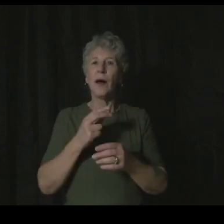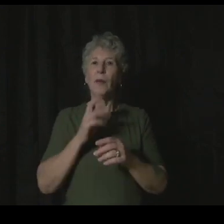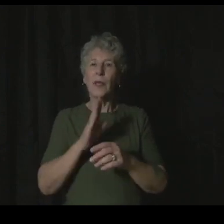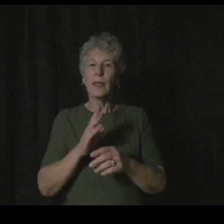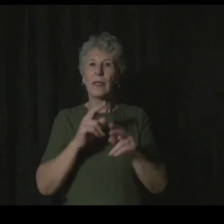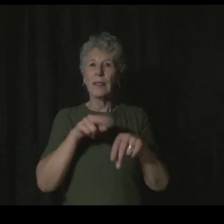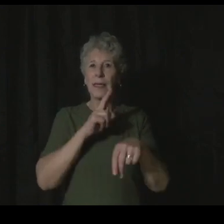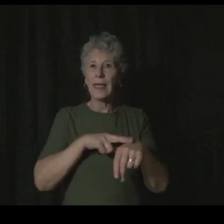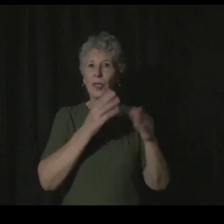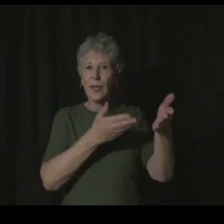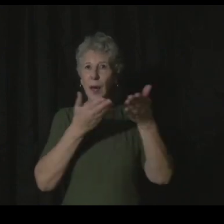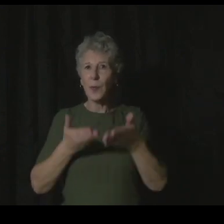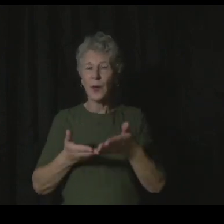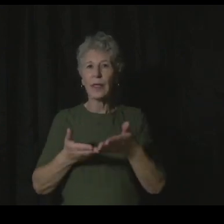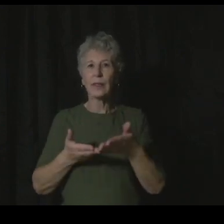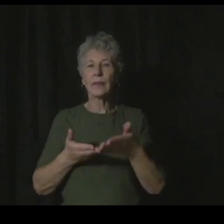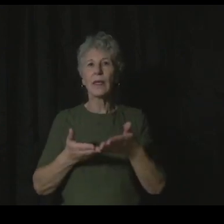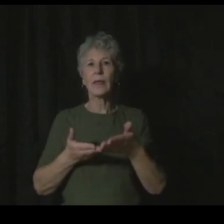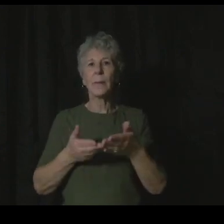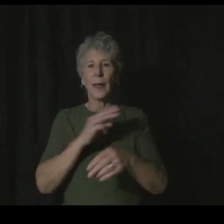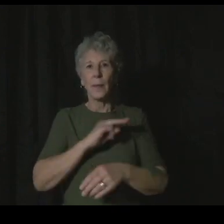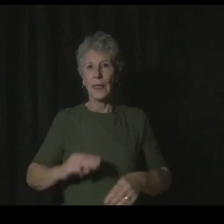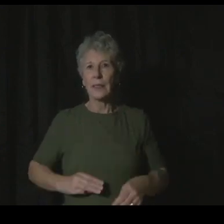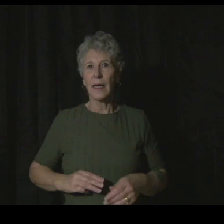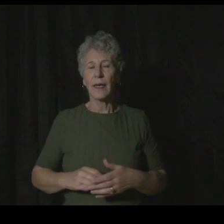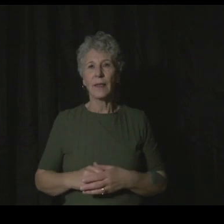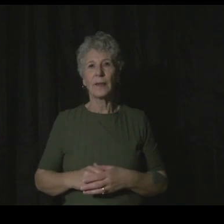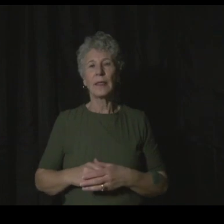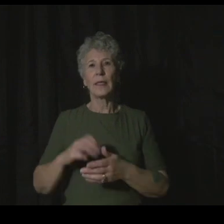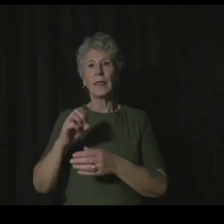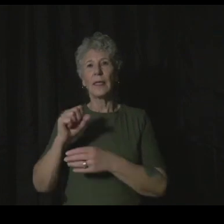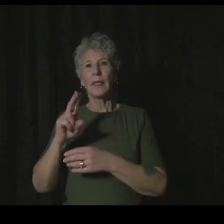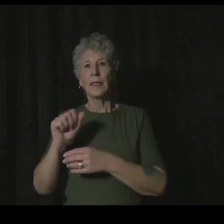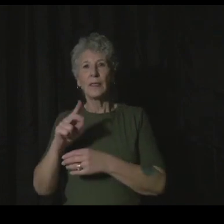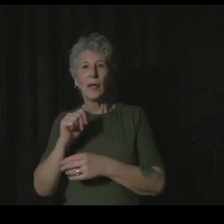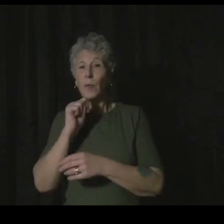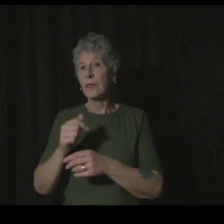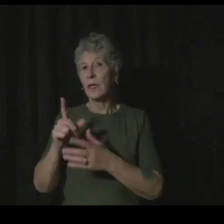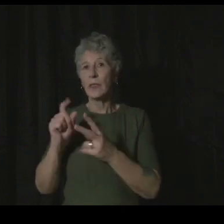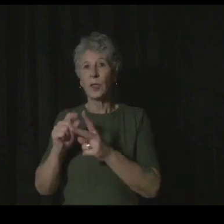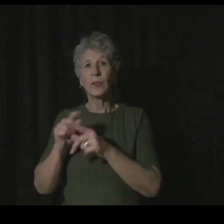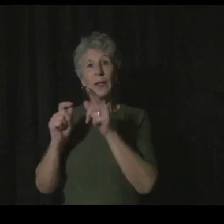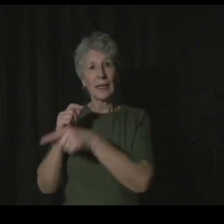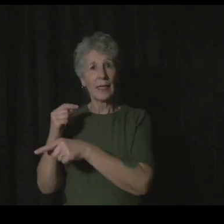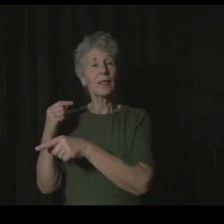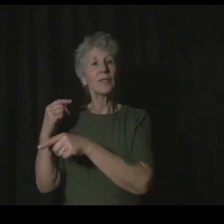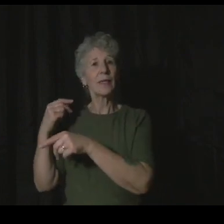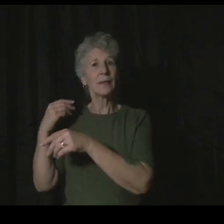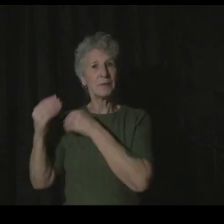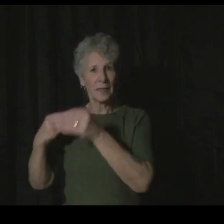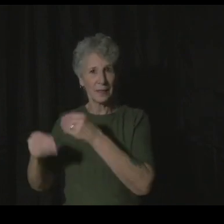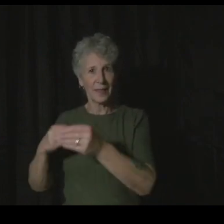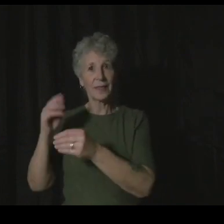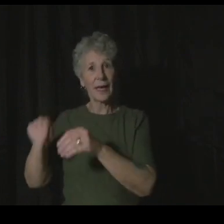the Messiah. Esau wasn't chosen, but Esau's descendants can accept Christ because of